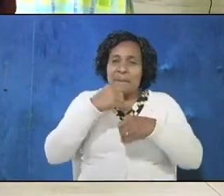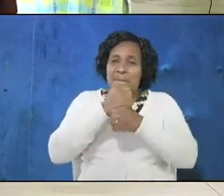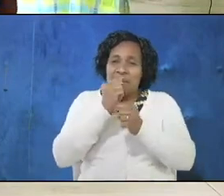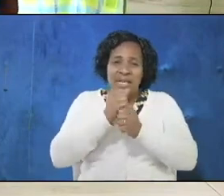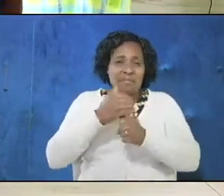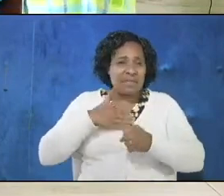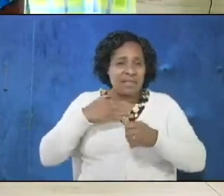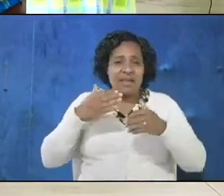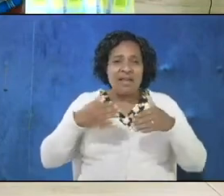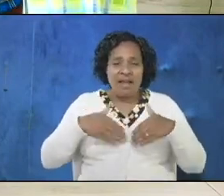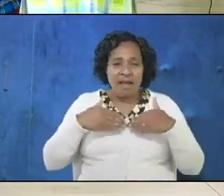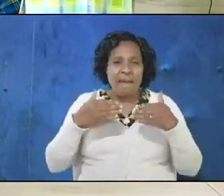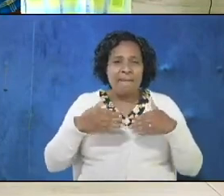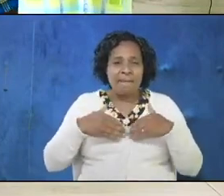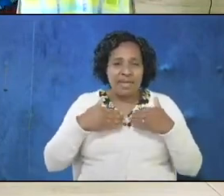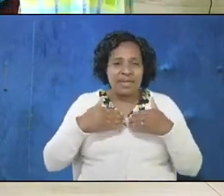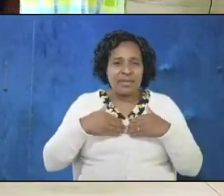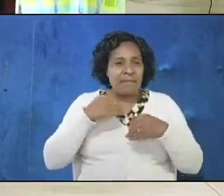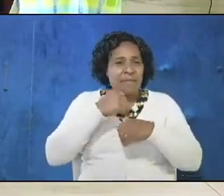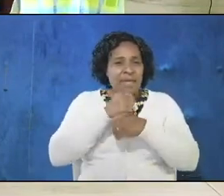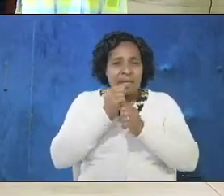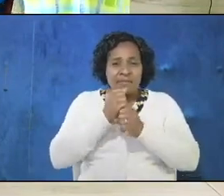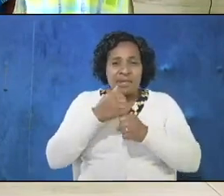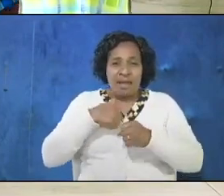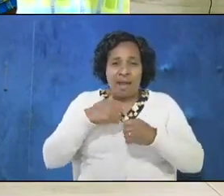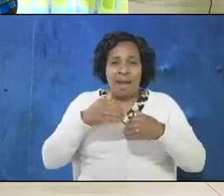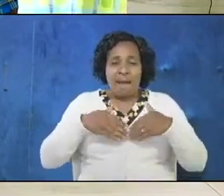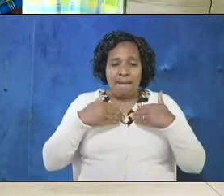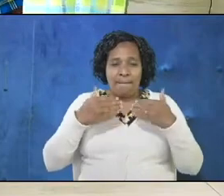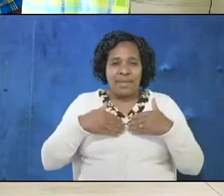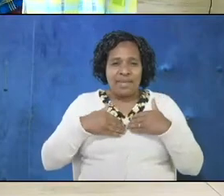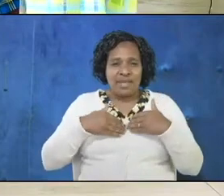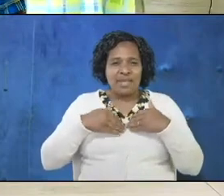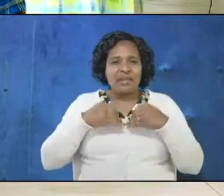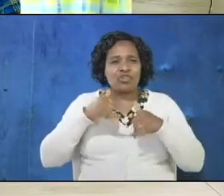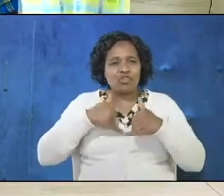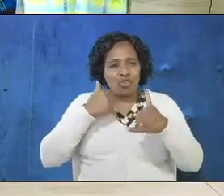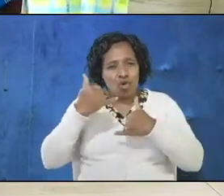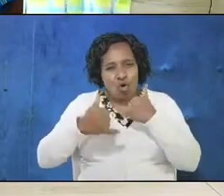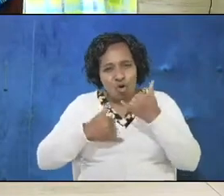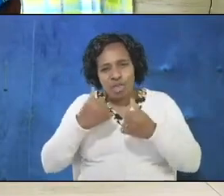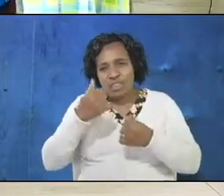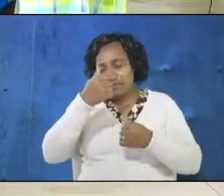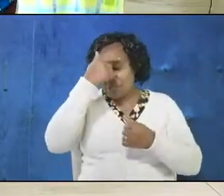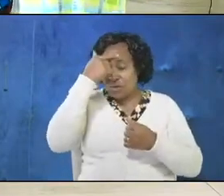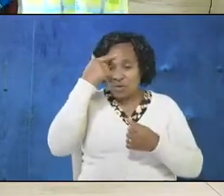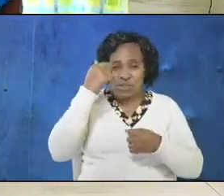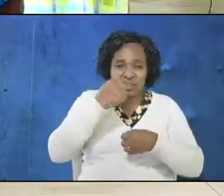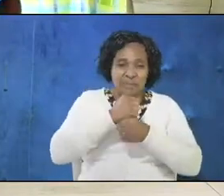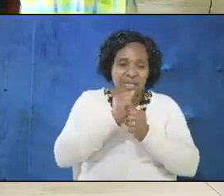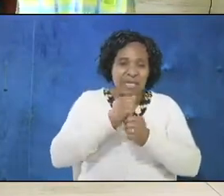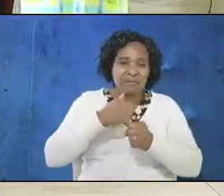me glad. He has made me glad. I will rejoice for he has made me